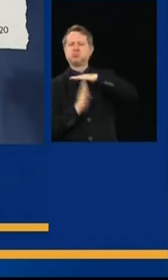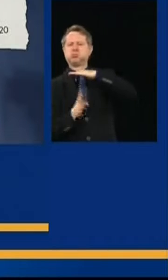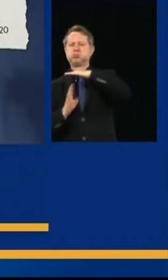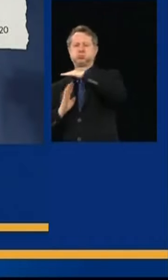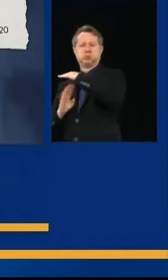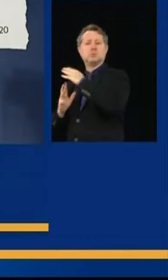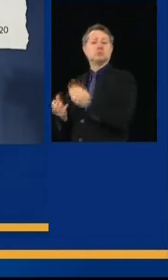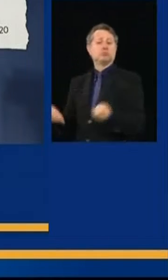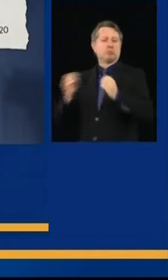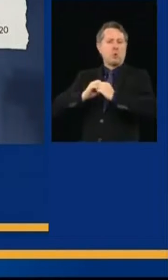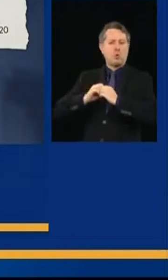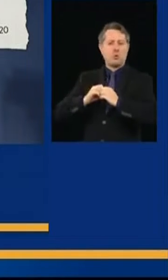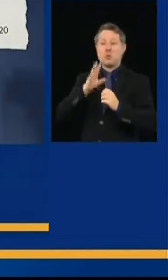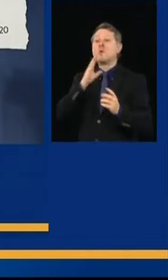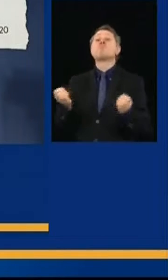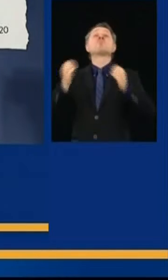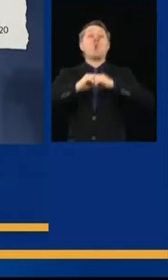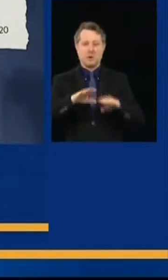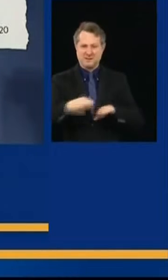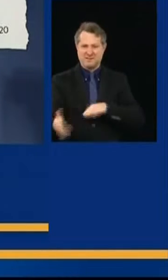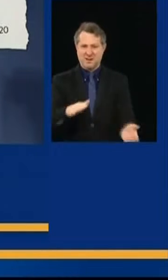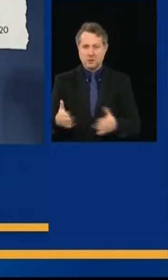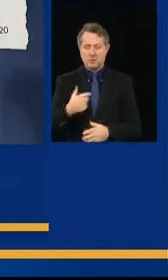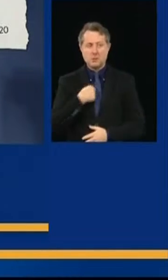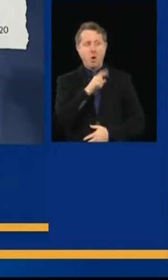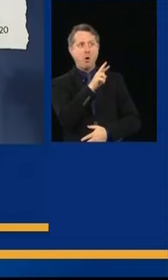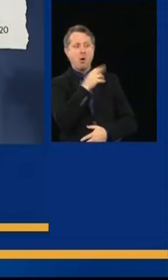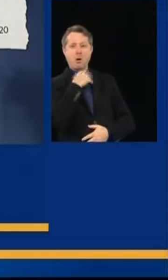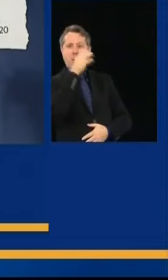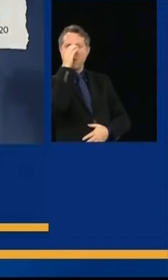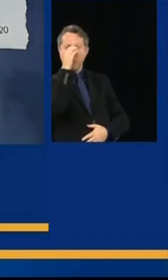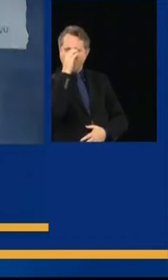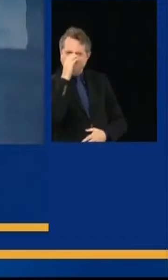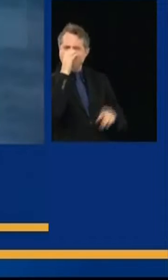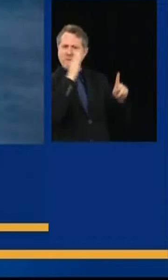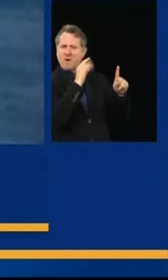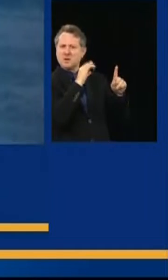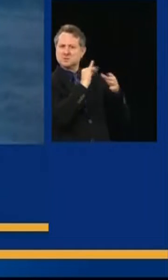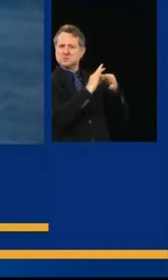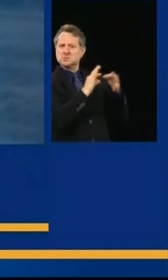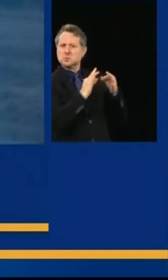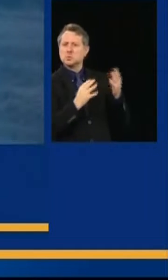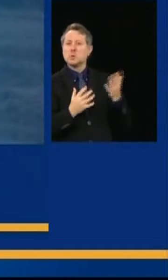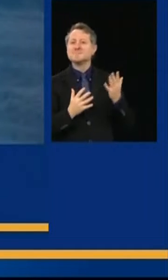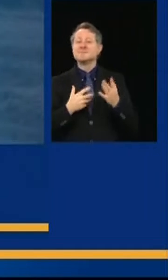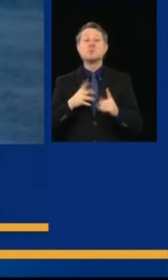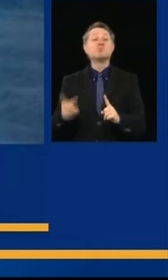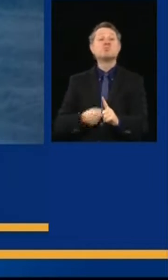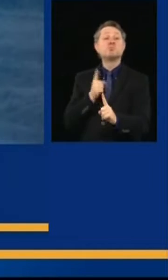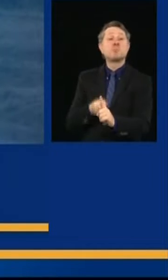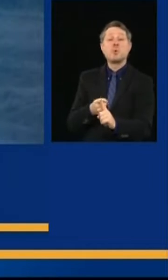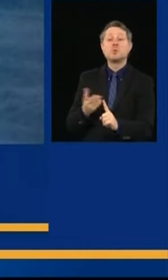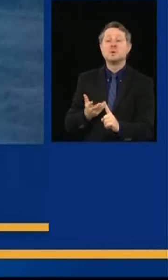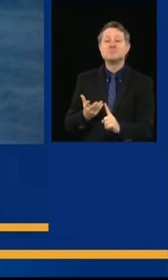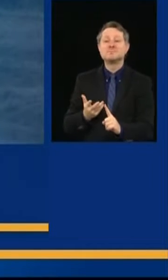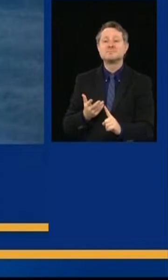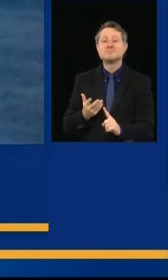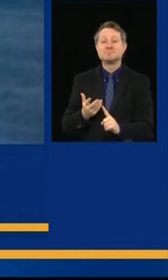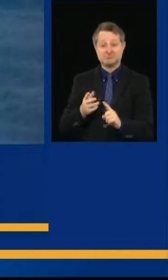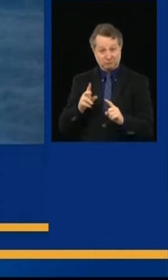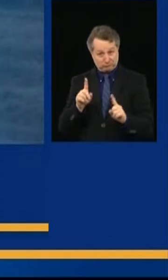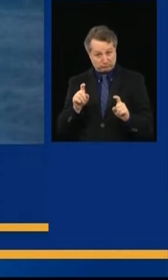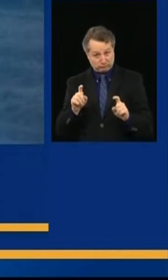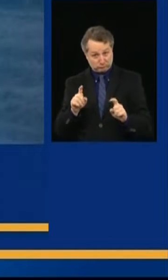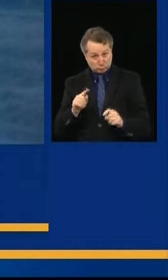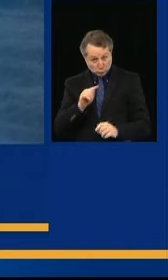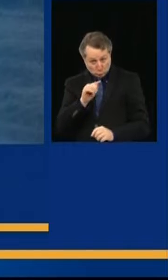deaths. Okay, what's the key in that expression? The key is too soon. If you open